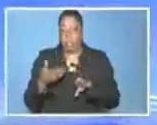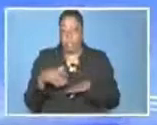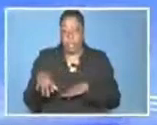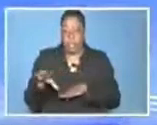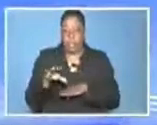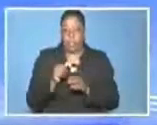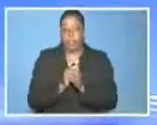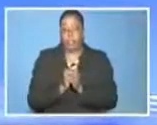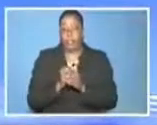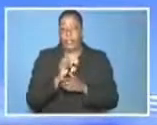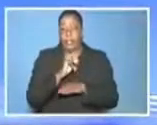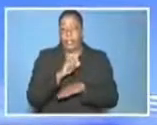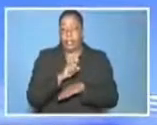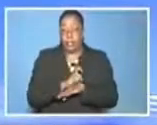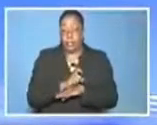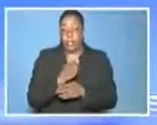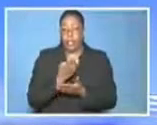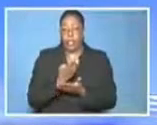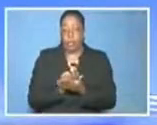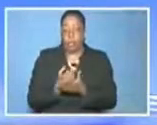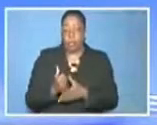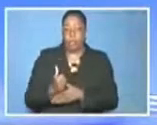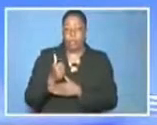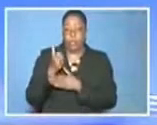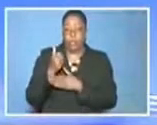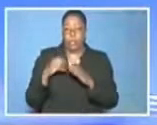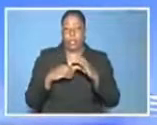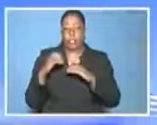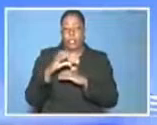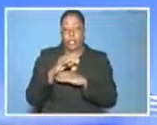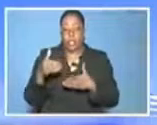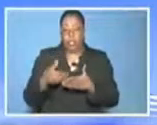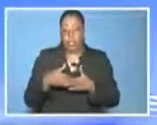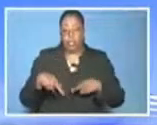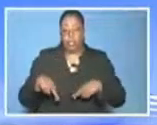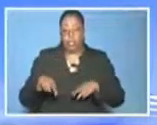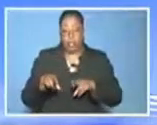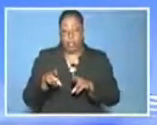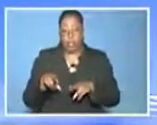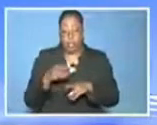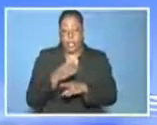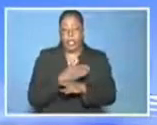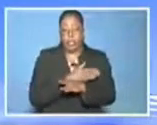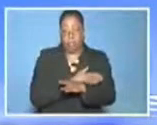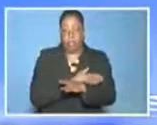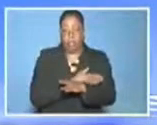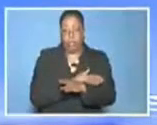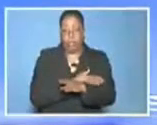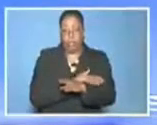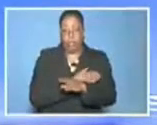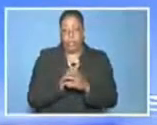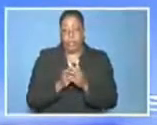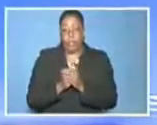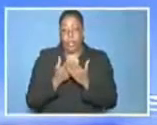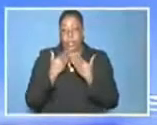In other news, Exuma's local economy getting a big boost with the construction of new roads, highways, and improved infrastructure thanks to